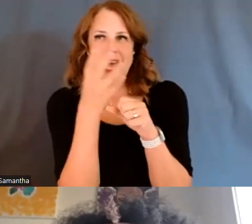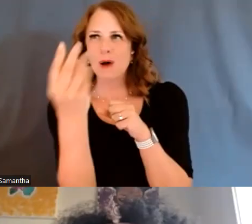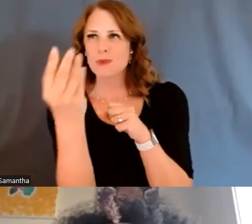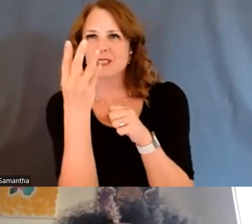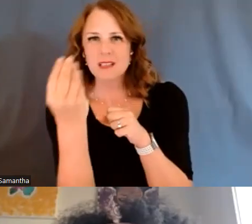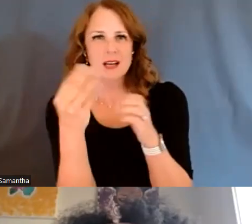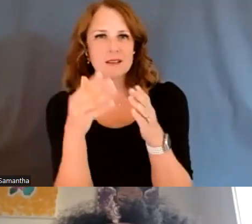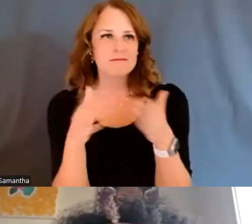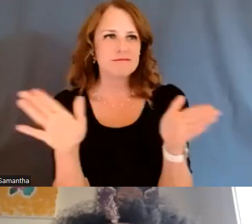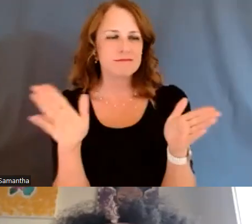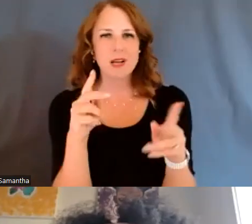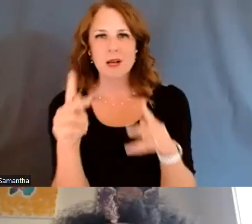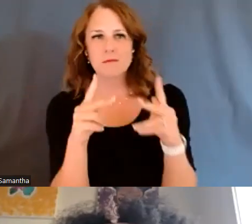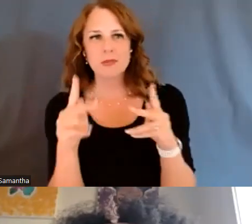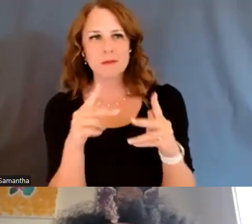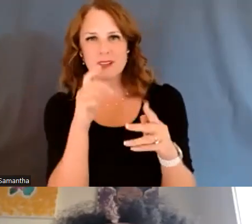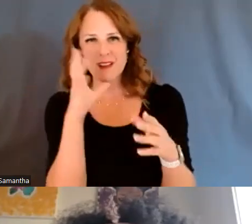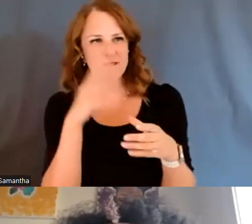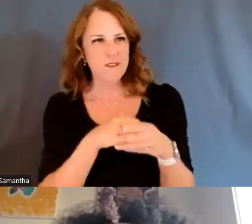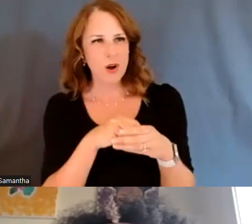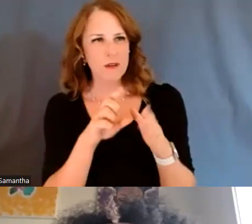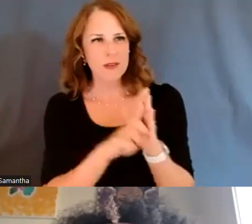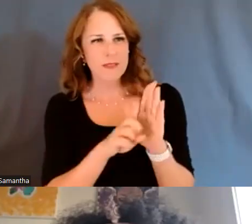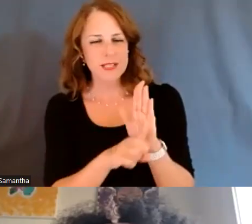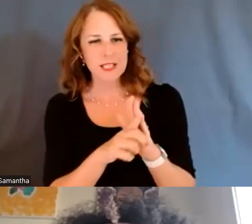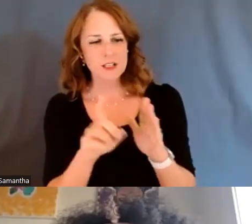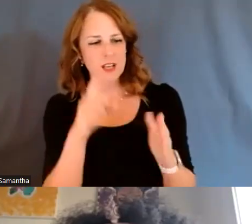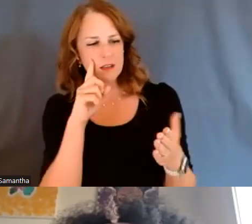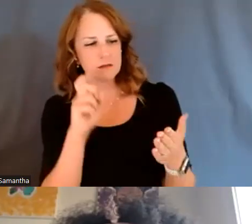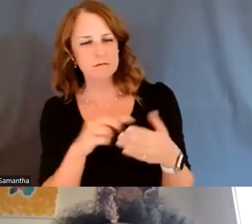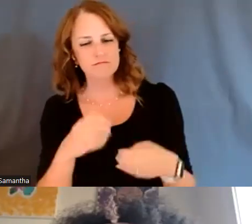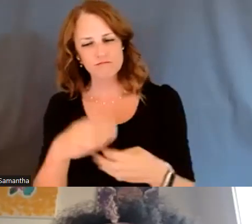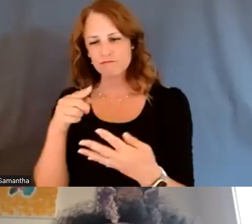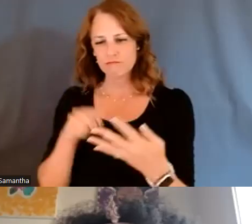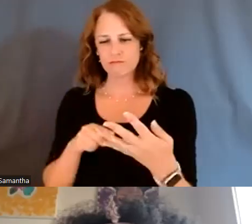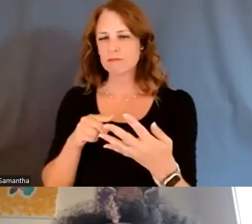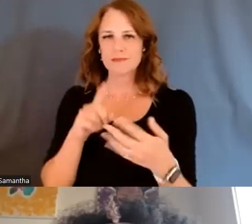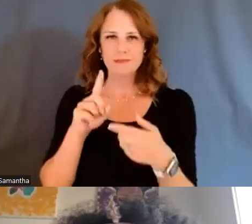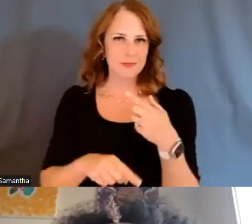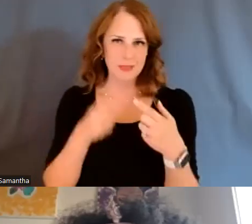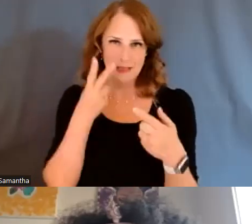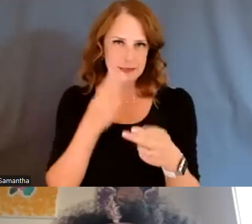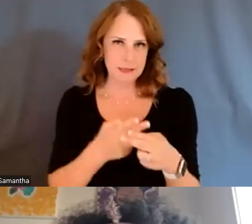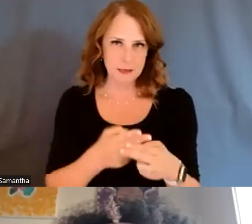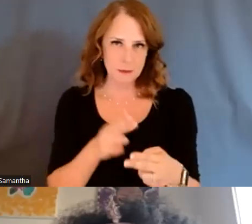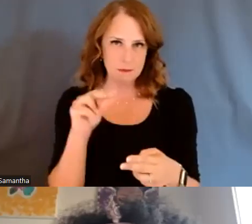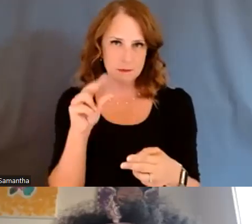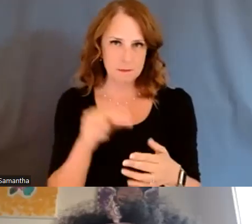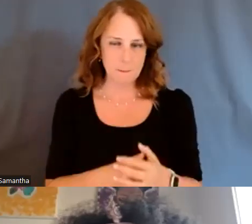outside people that are not involved in the investigation. And then throughout the process, of course, if